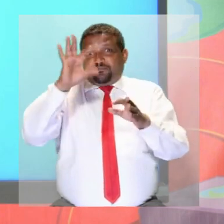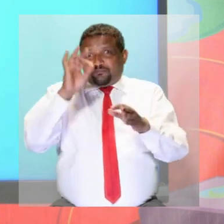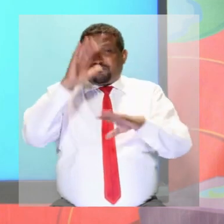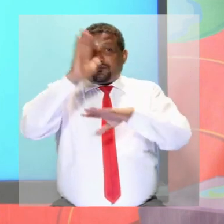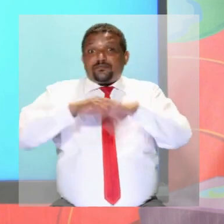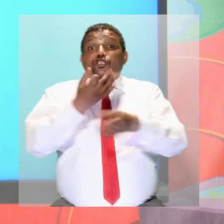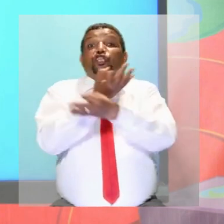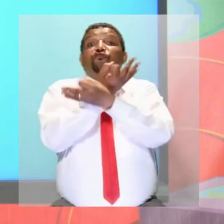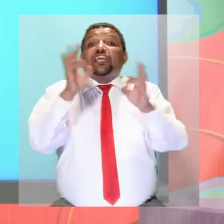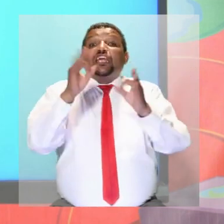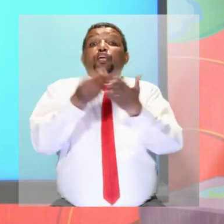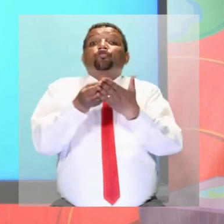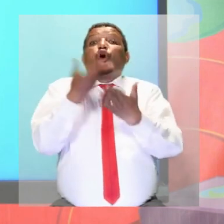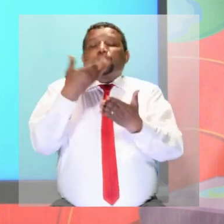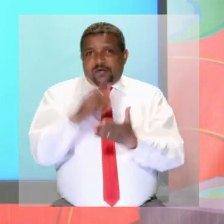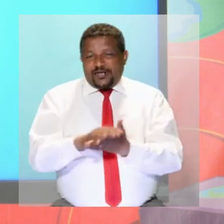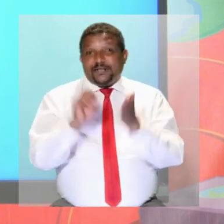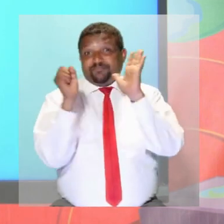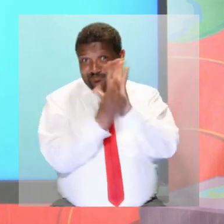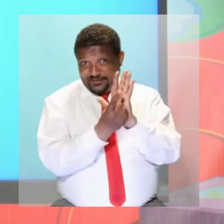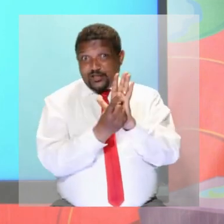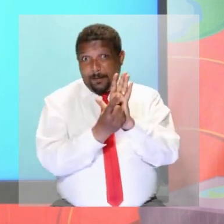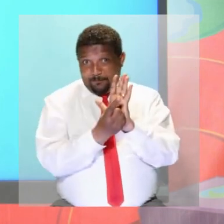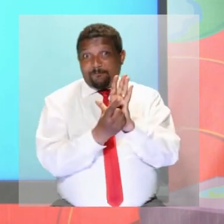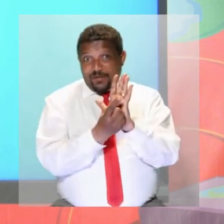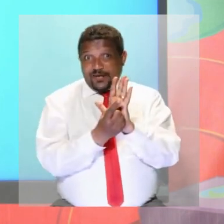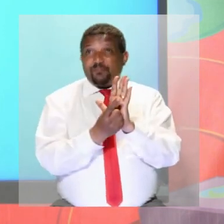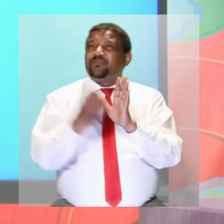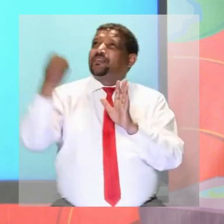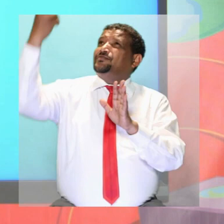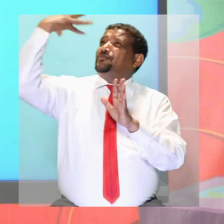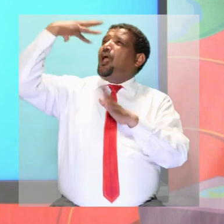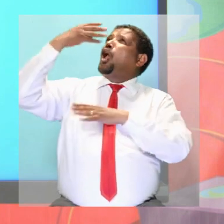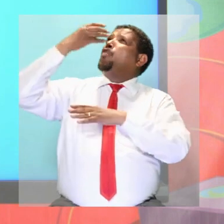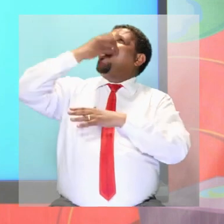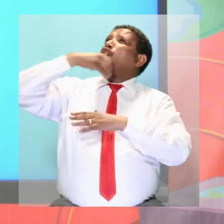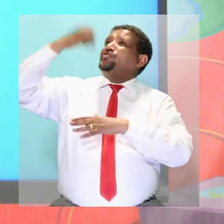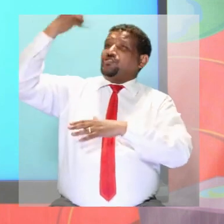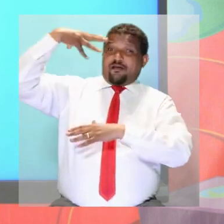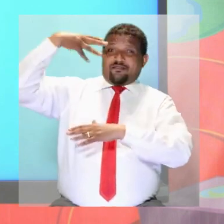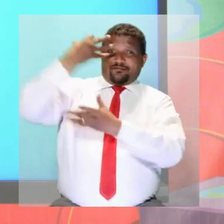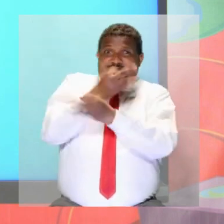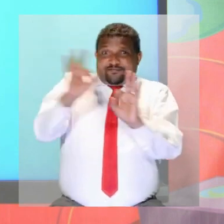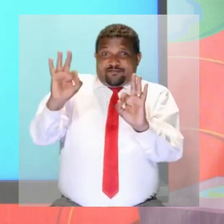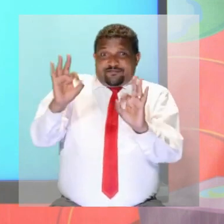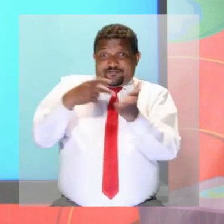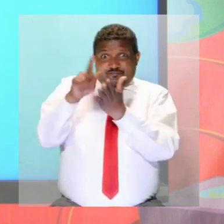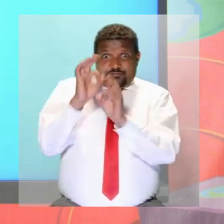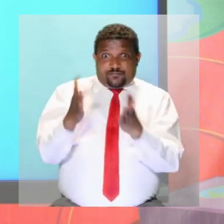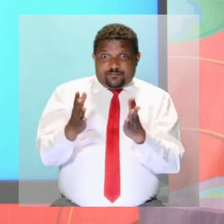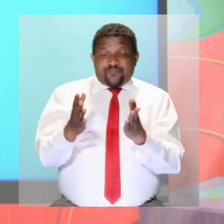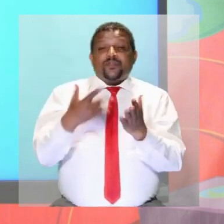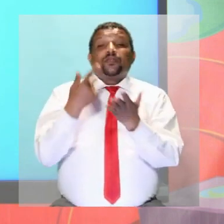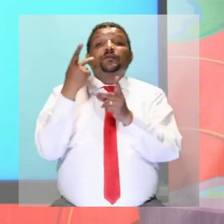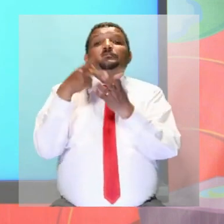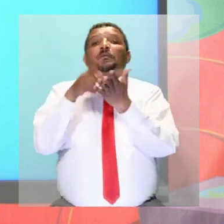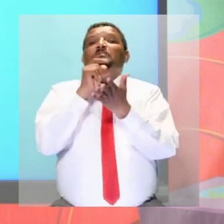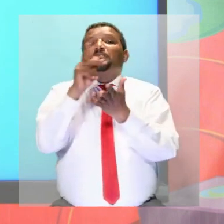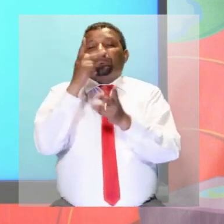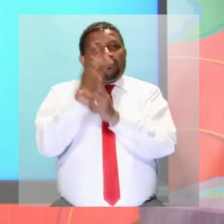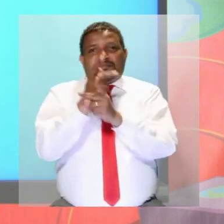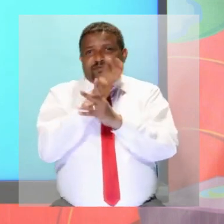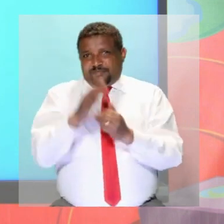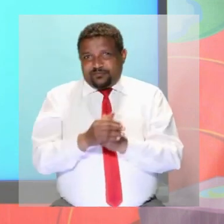called free resources. For example, sunshine is a free resource. We are not expected to pay